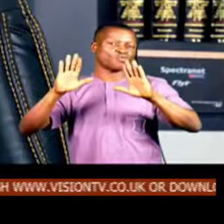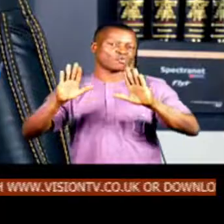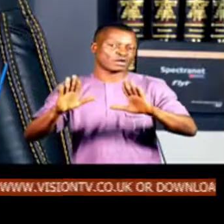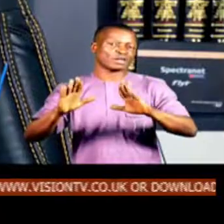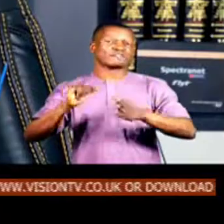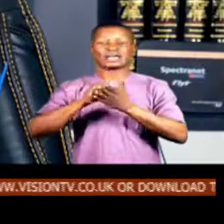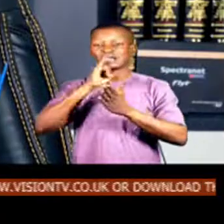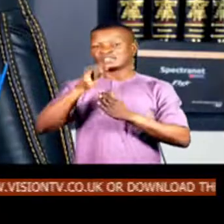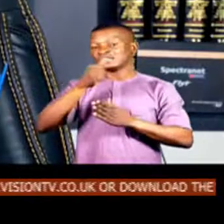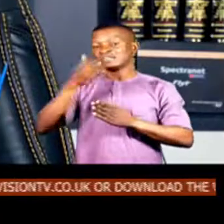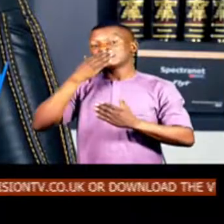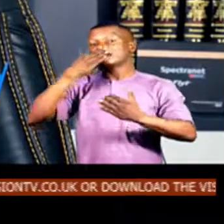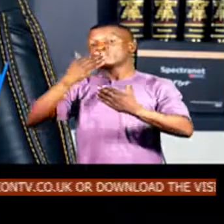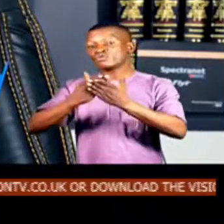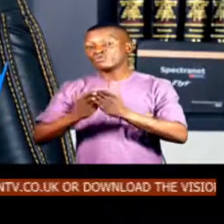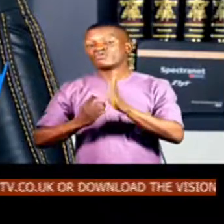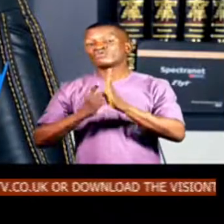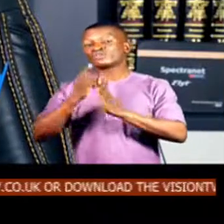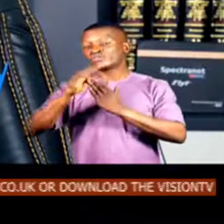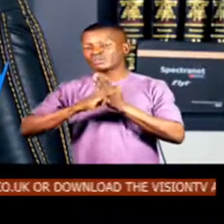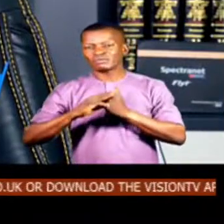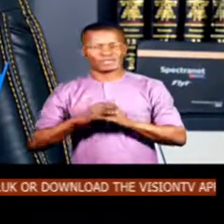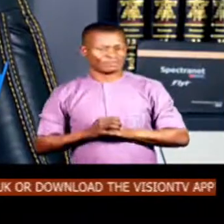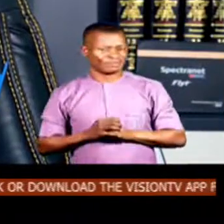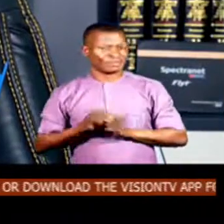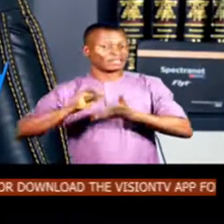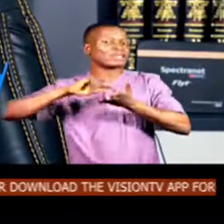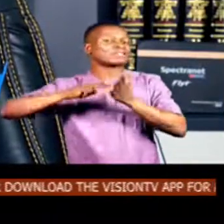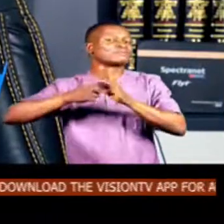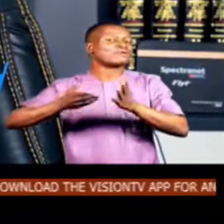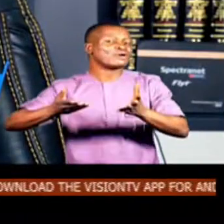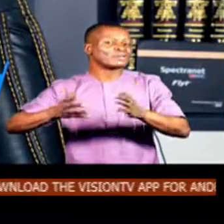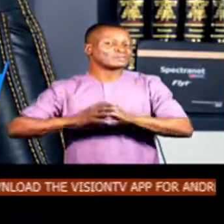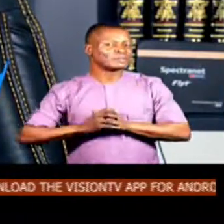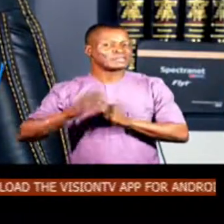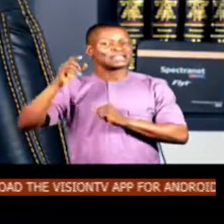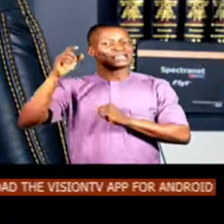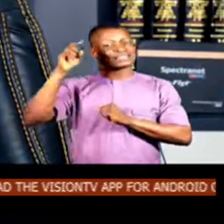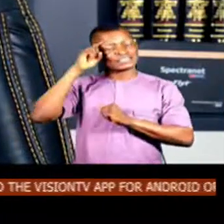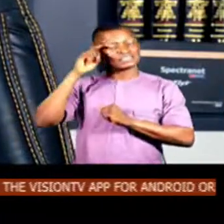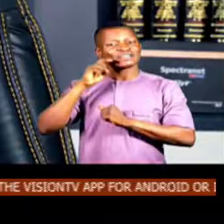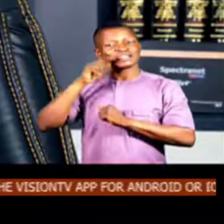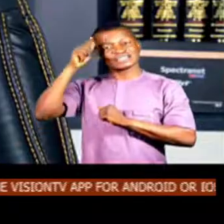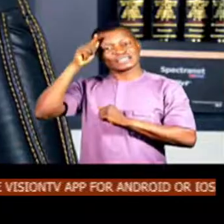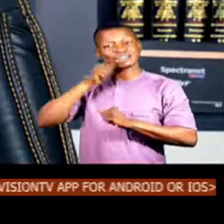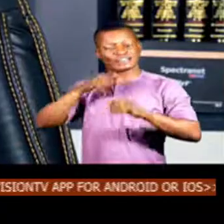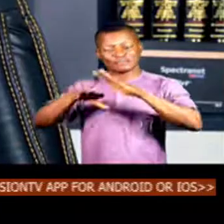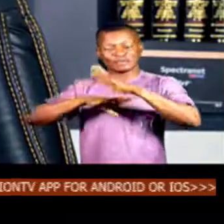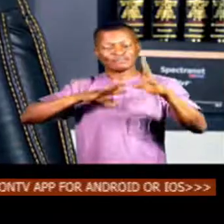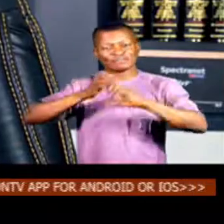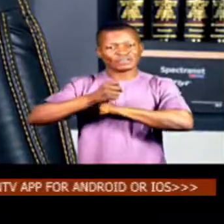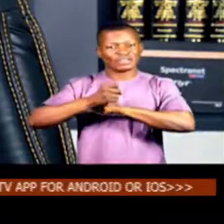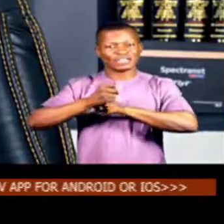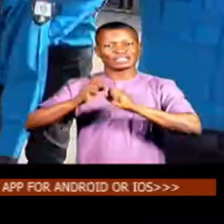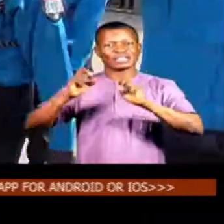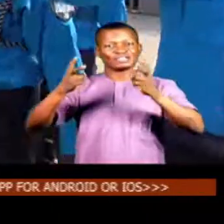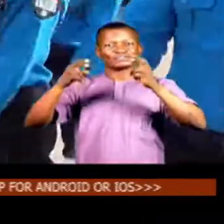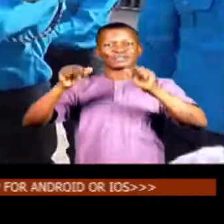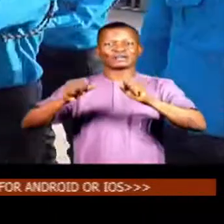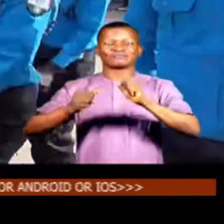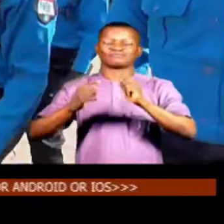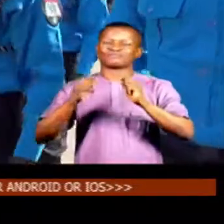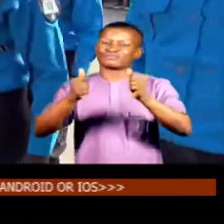a good development. And what that means is LGBT cases will now progress